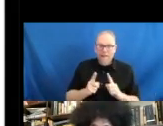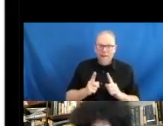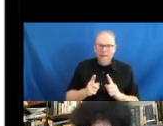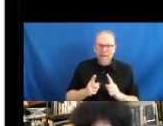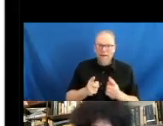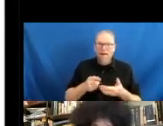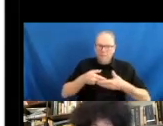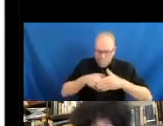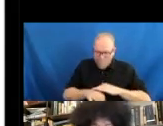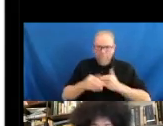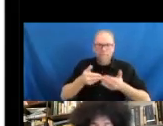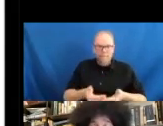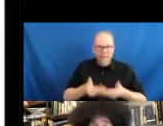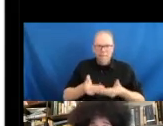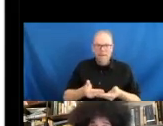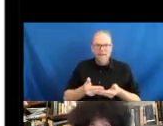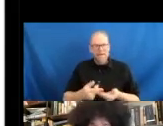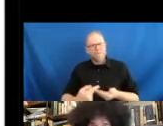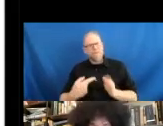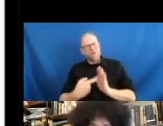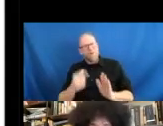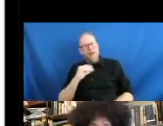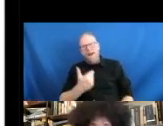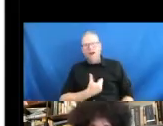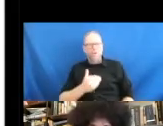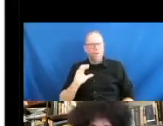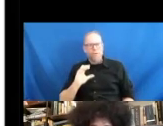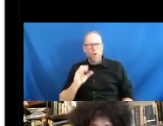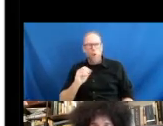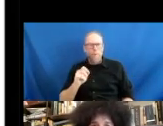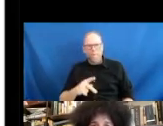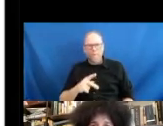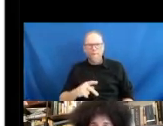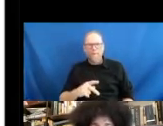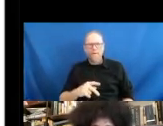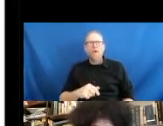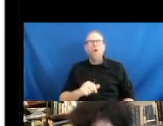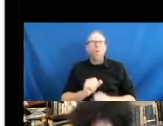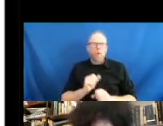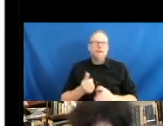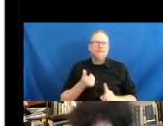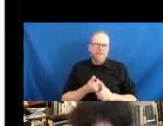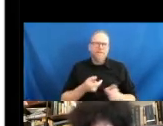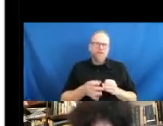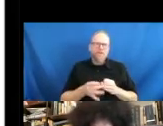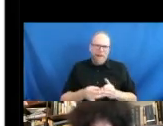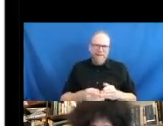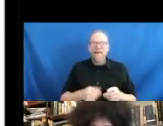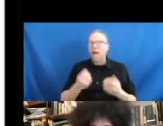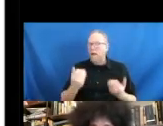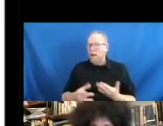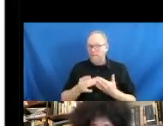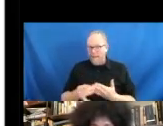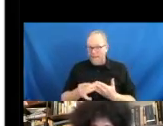wild and wacky operation, a worker self-directed nonprofit. And We have a lot of guides on our website